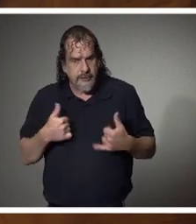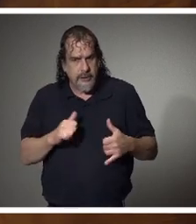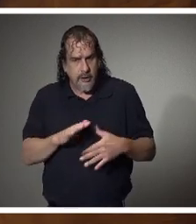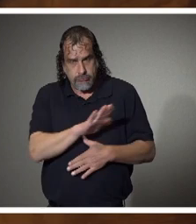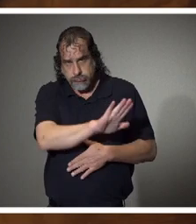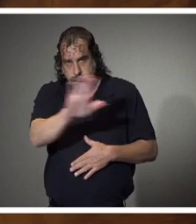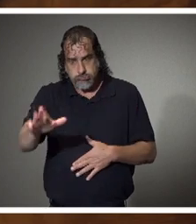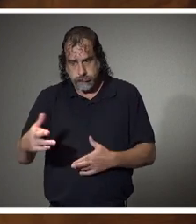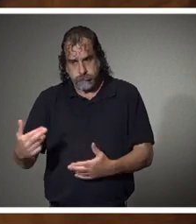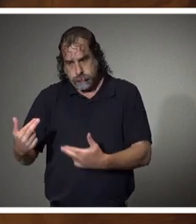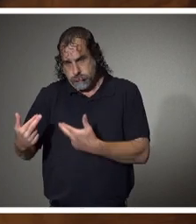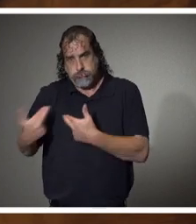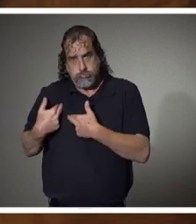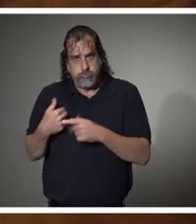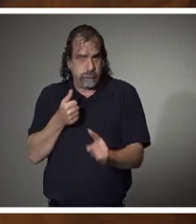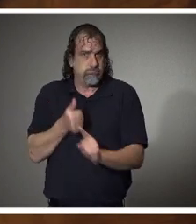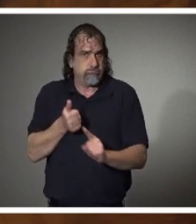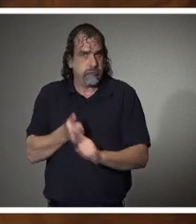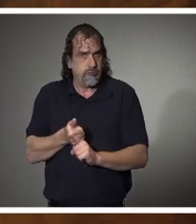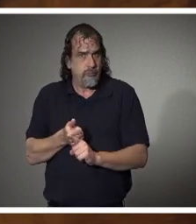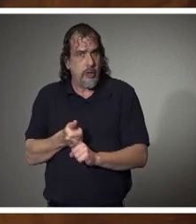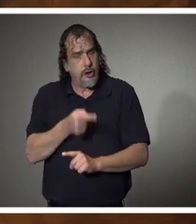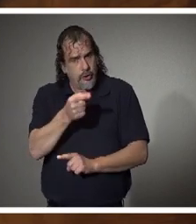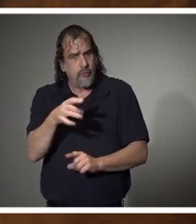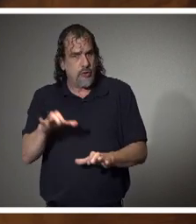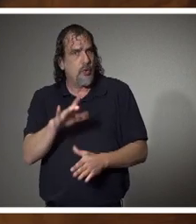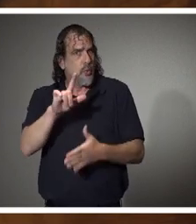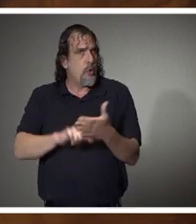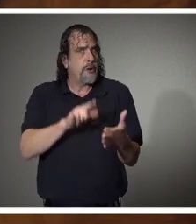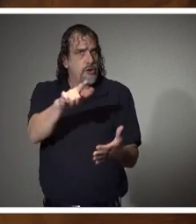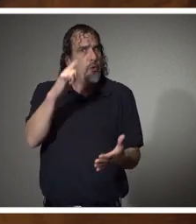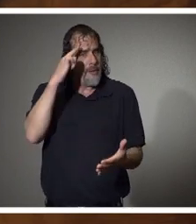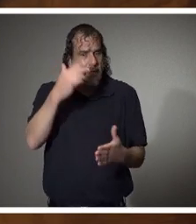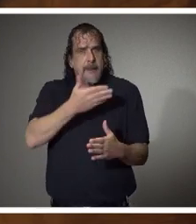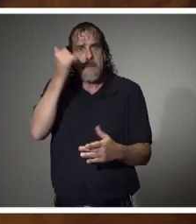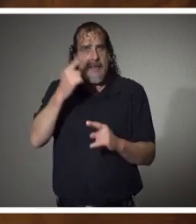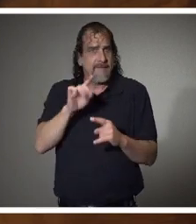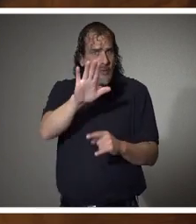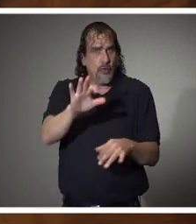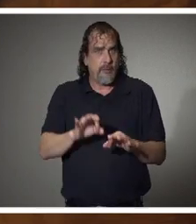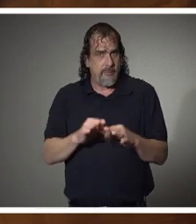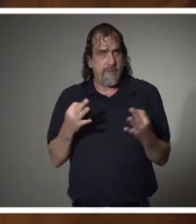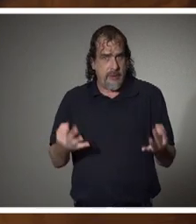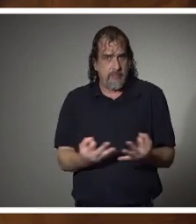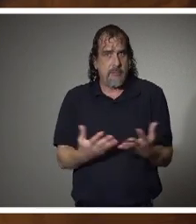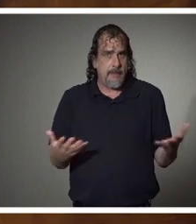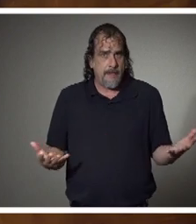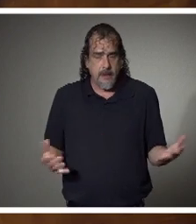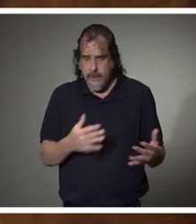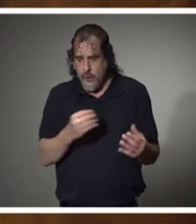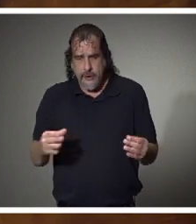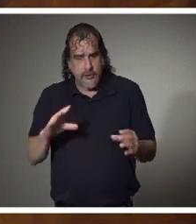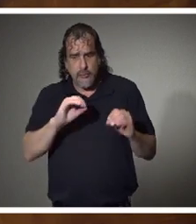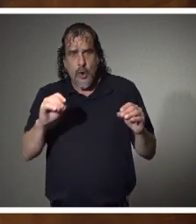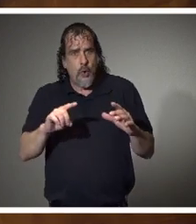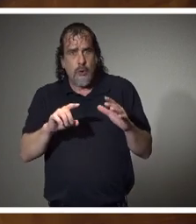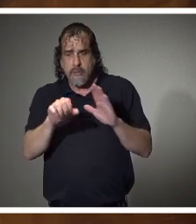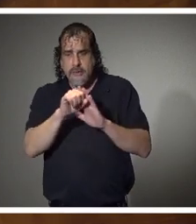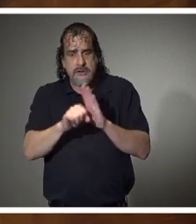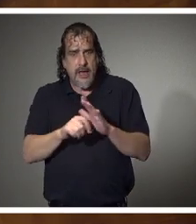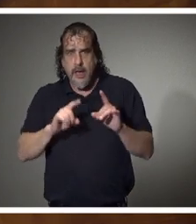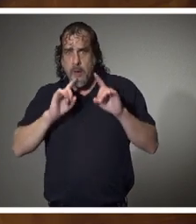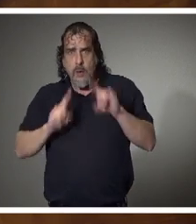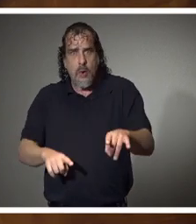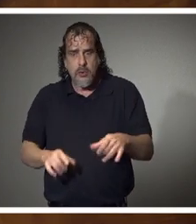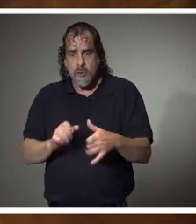responsibility. You should do what you think is best for your family. There is no state order that can replace